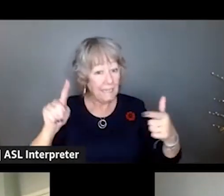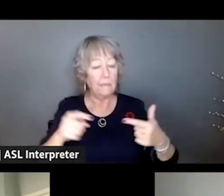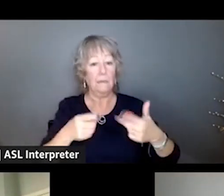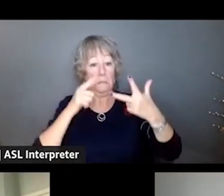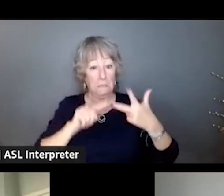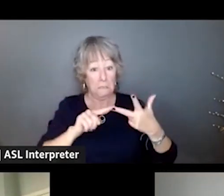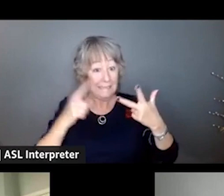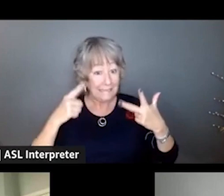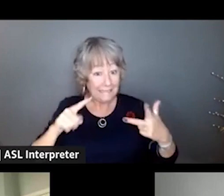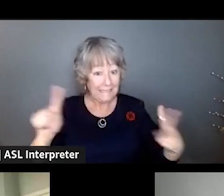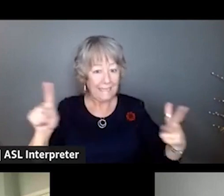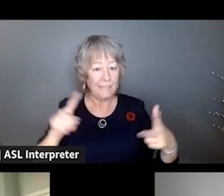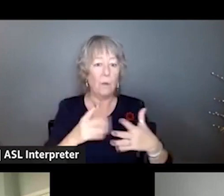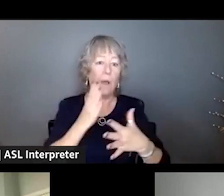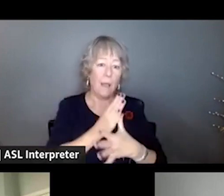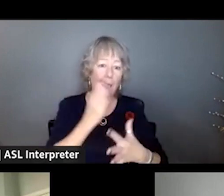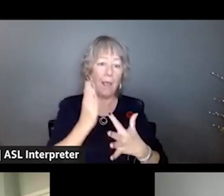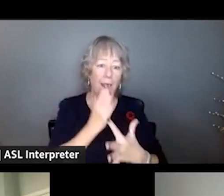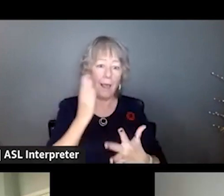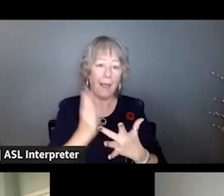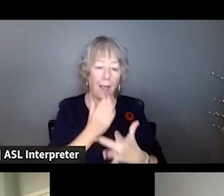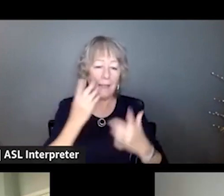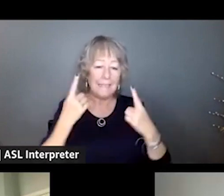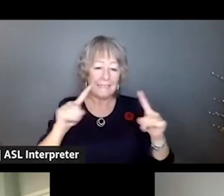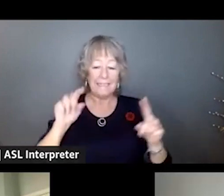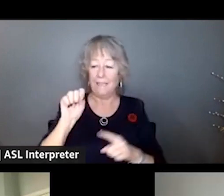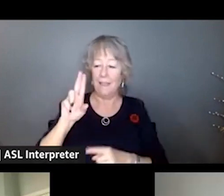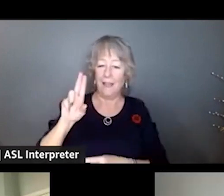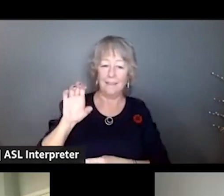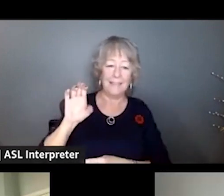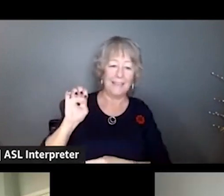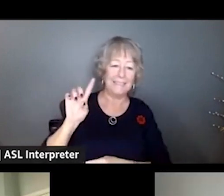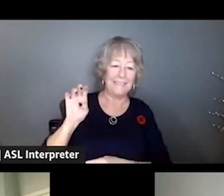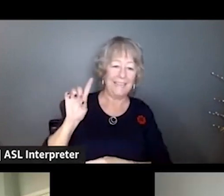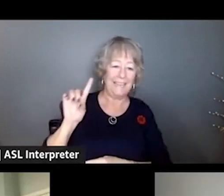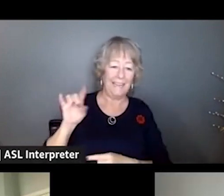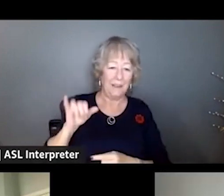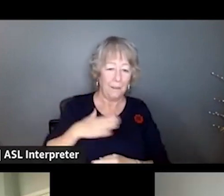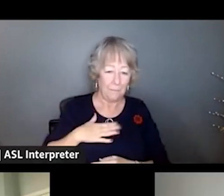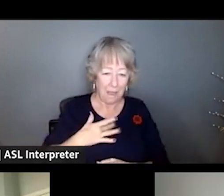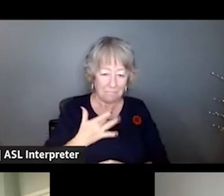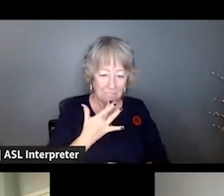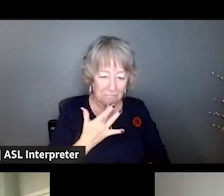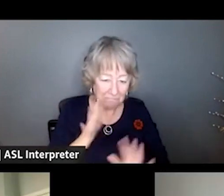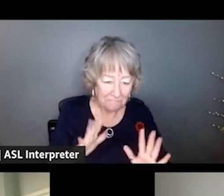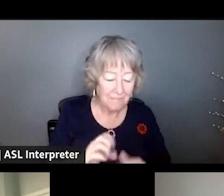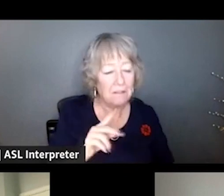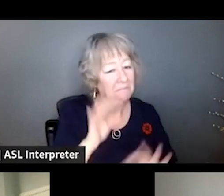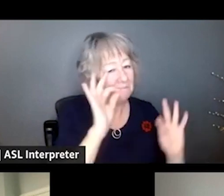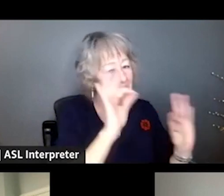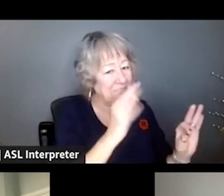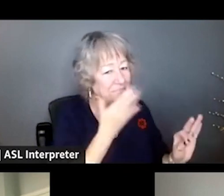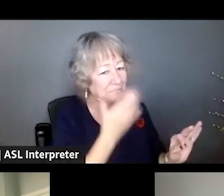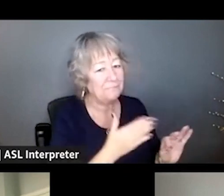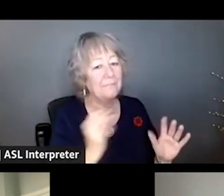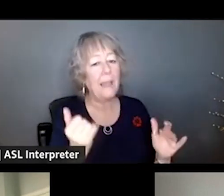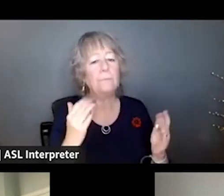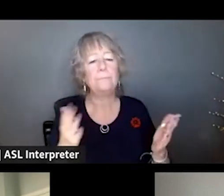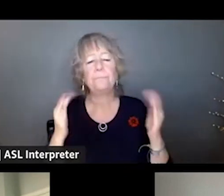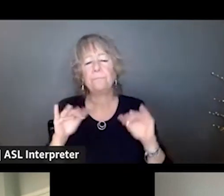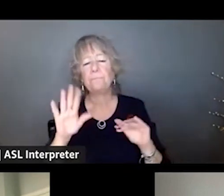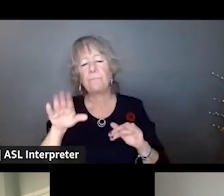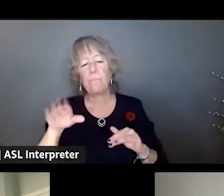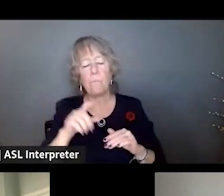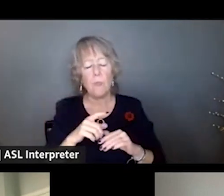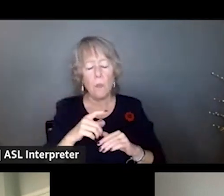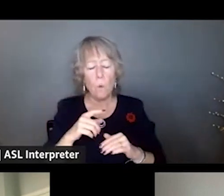I've gone over. Succeeded. Yeah. I love that. Yeah, that's great too. Okay. So